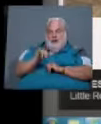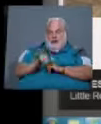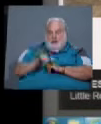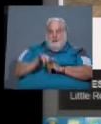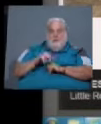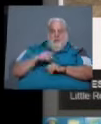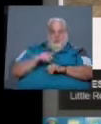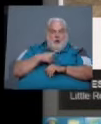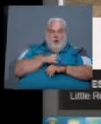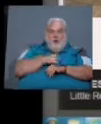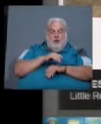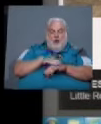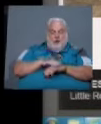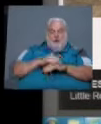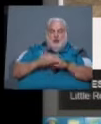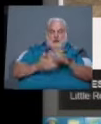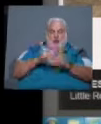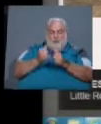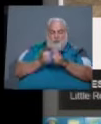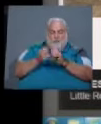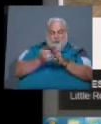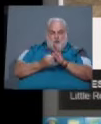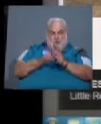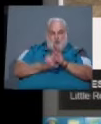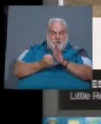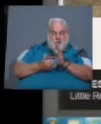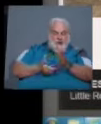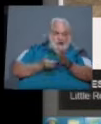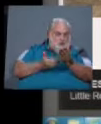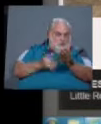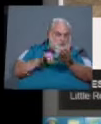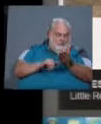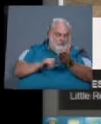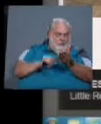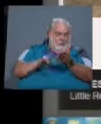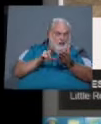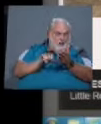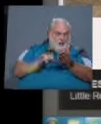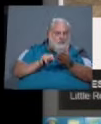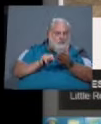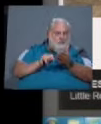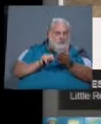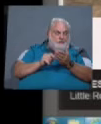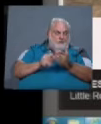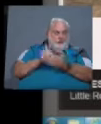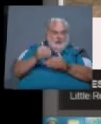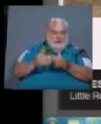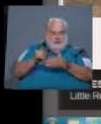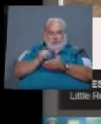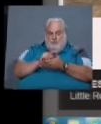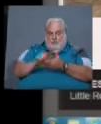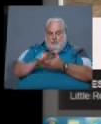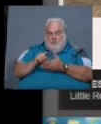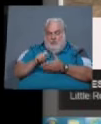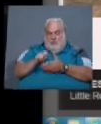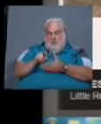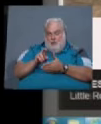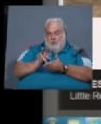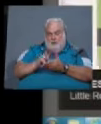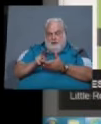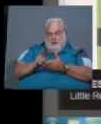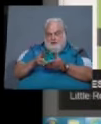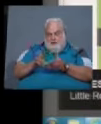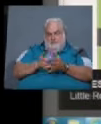track with the construction drawings and trying to issue those out the next week or so. Go